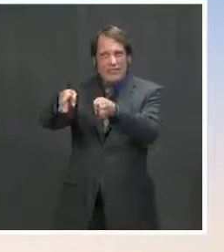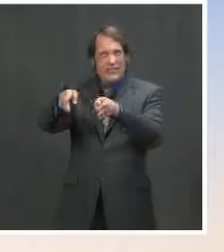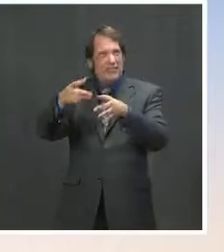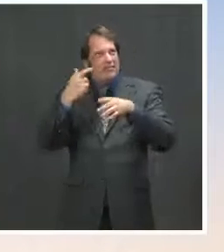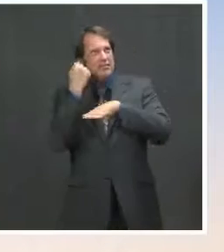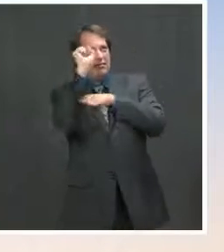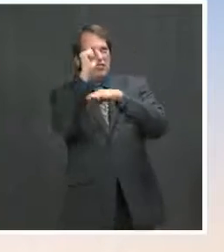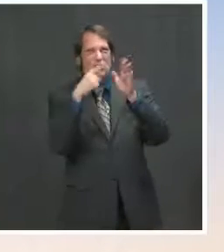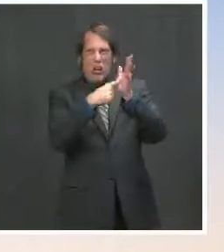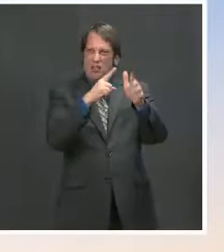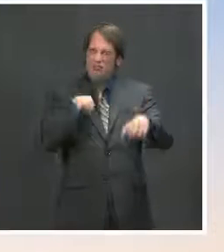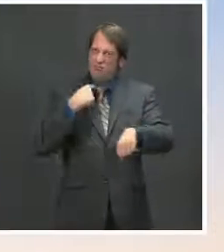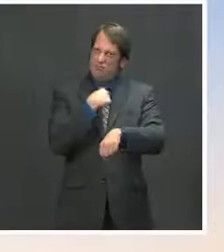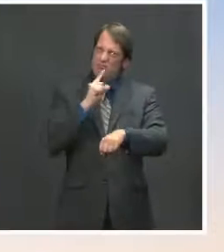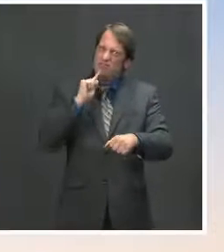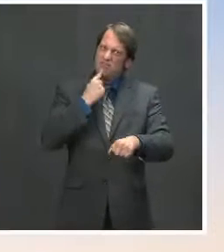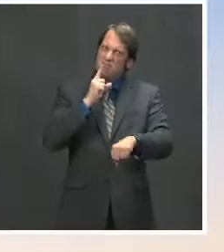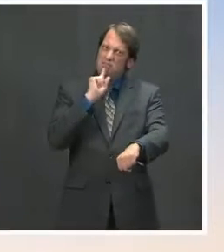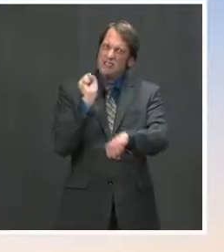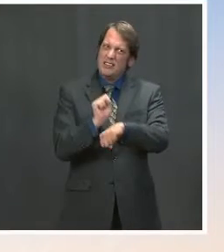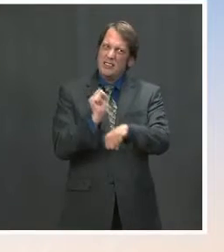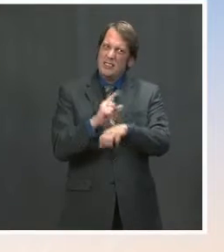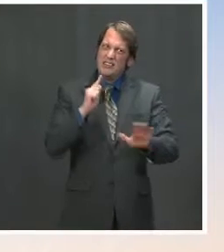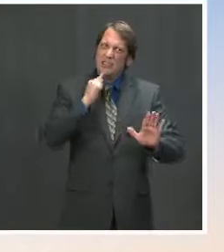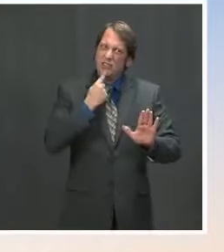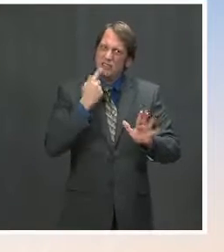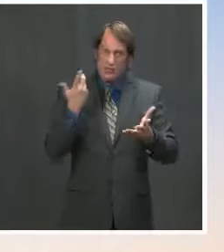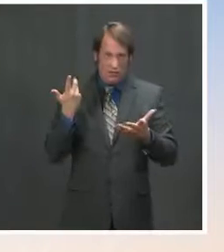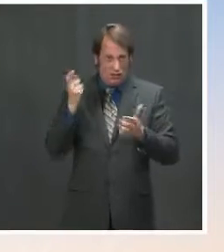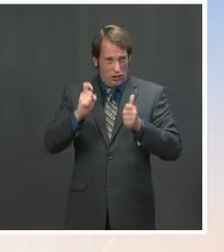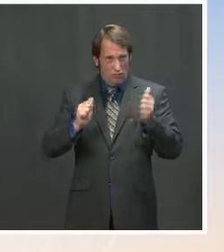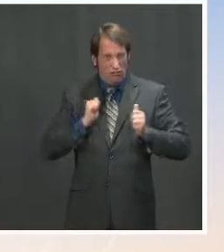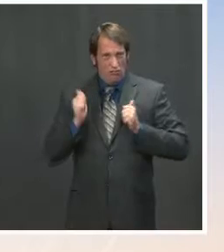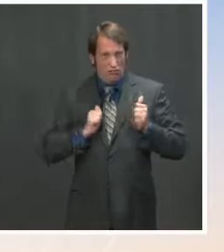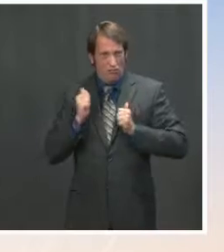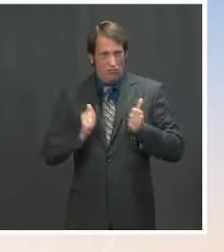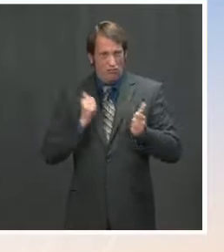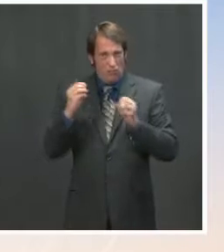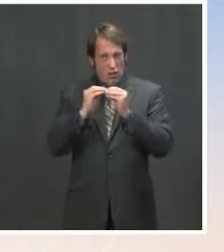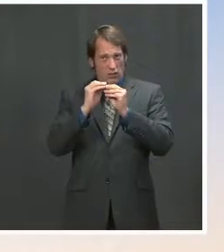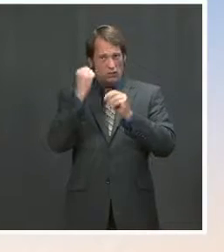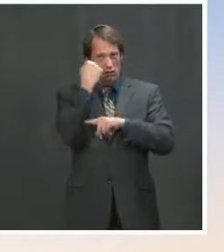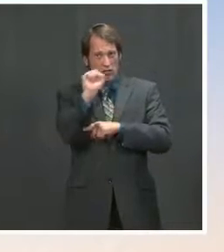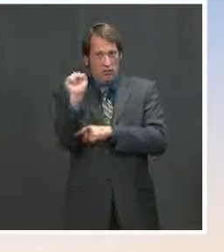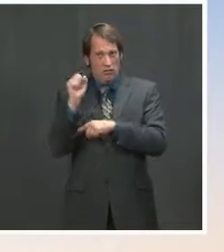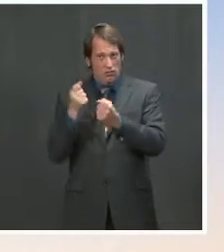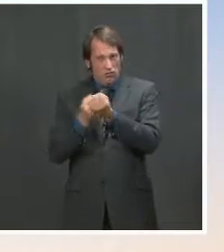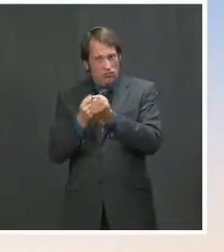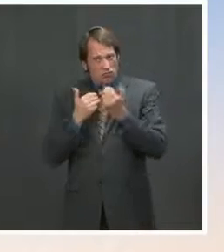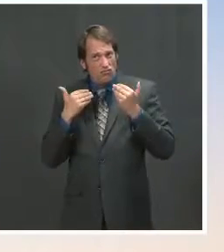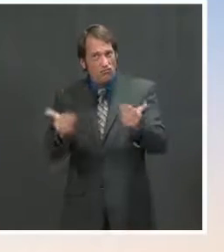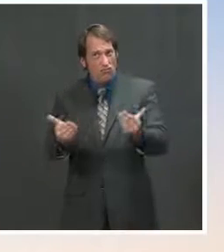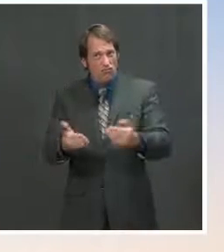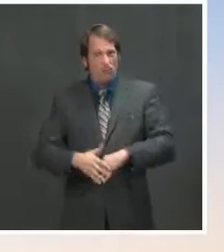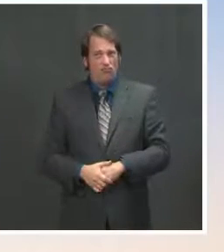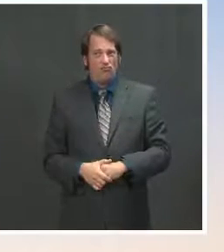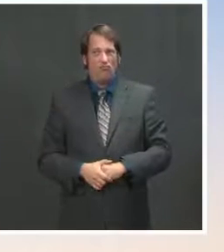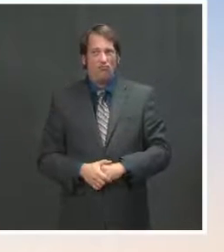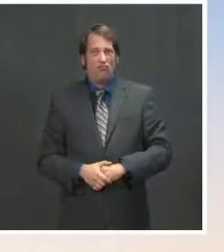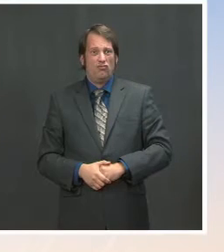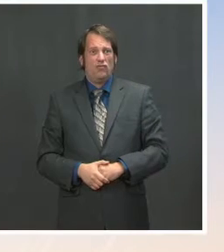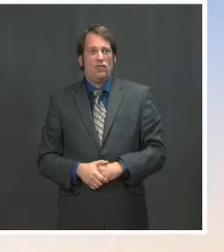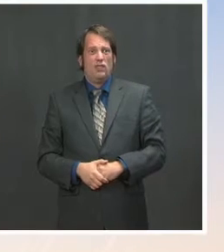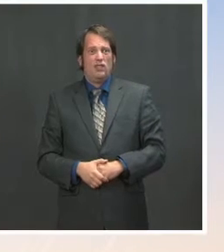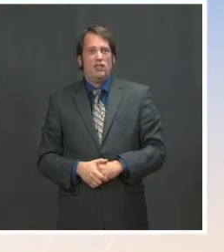more confrontational? Well, I can speak to the president's view. He has been very clear that he recognizes the issue of